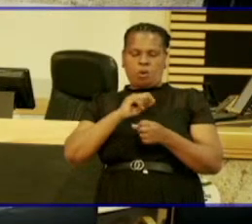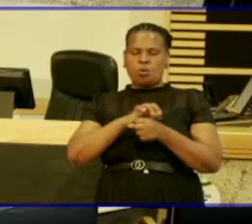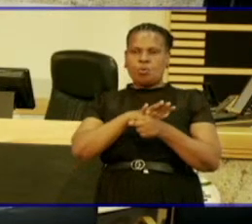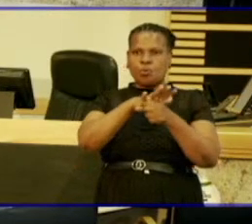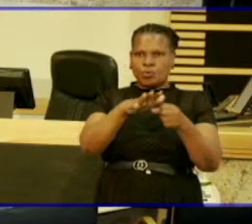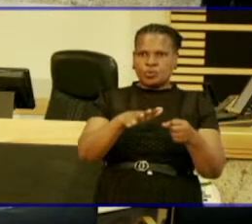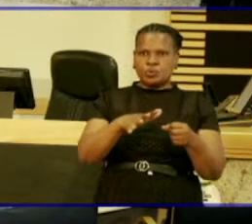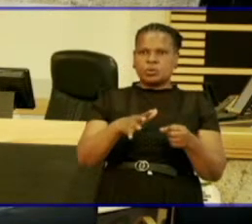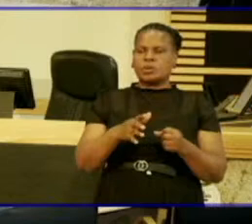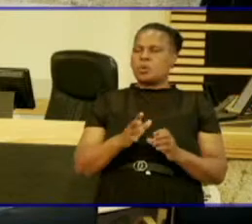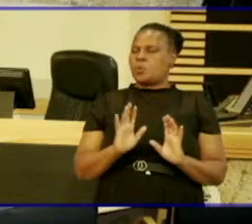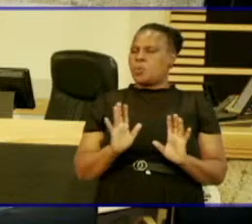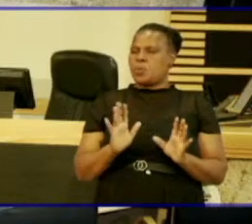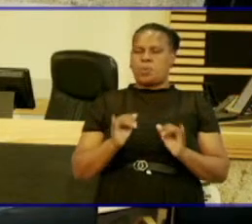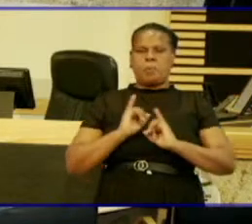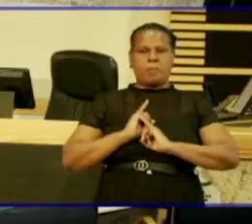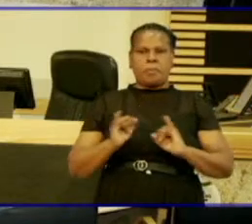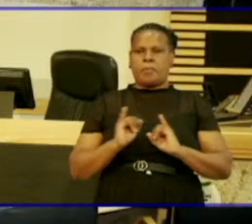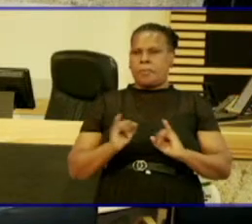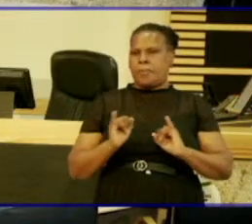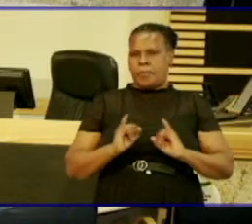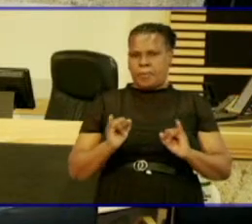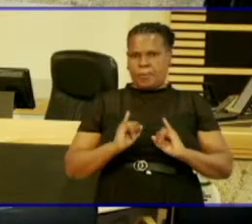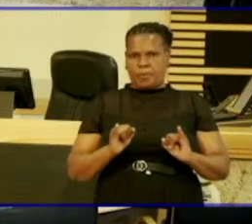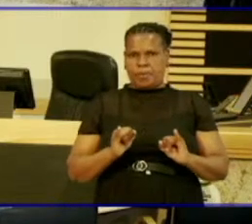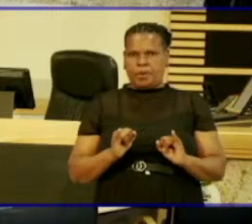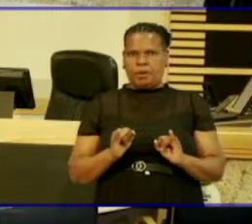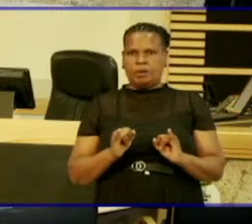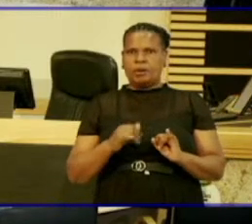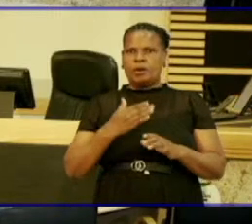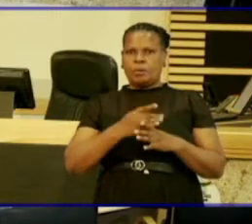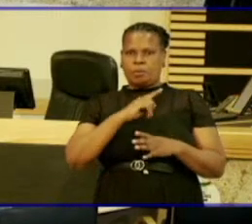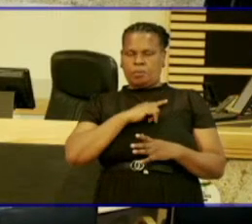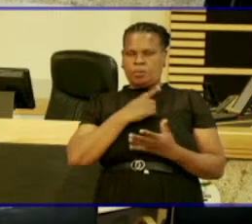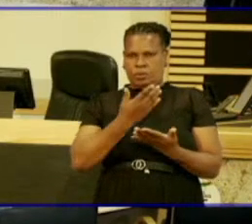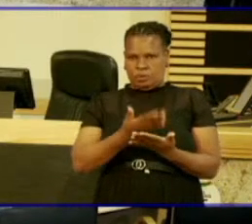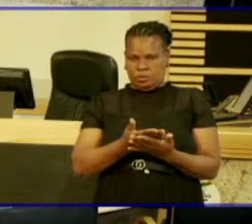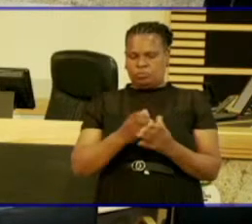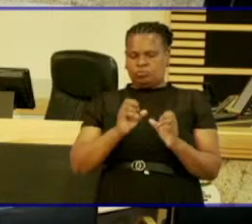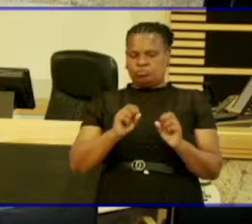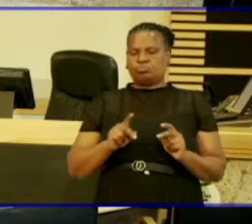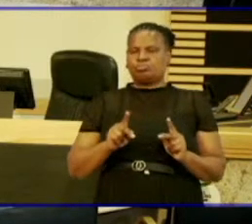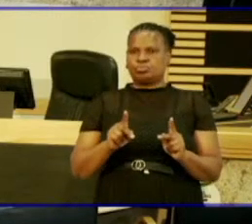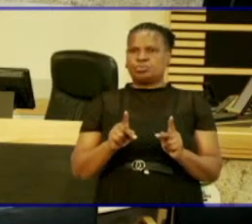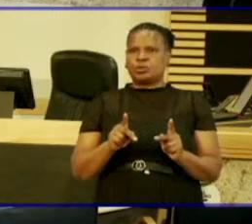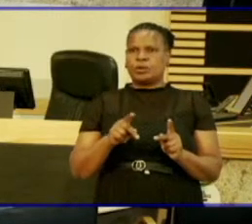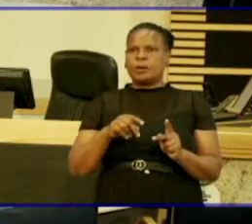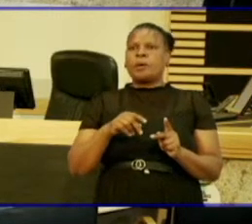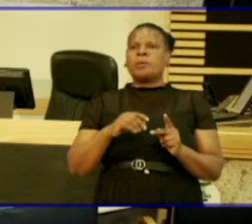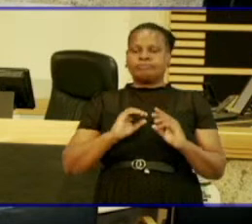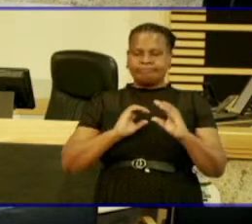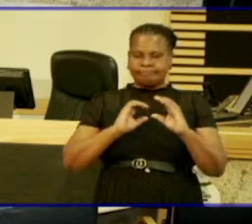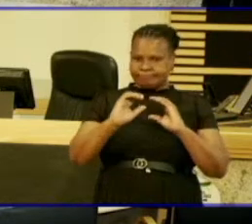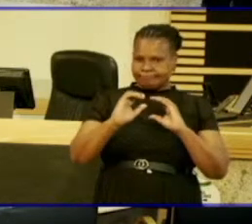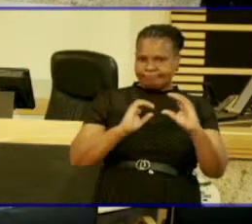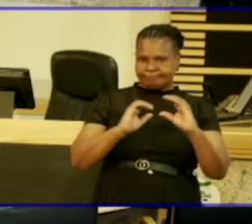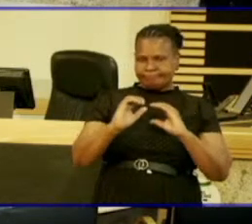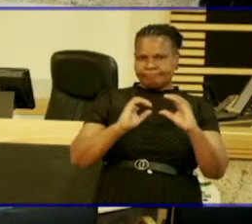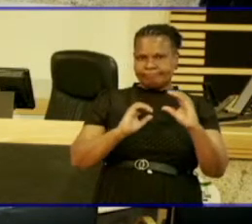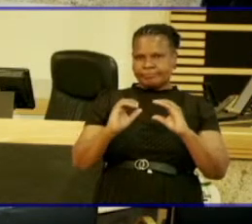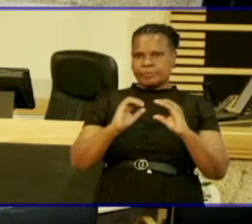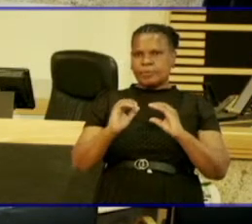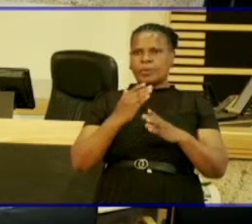a serious and a deadly pandemic, and for affording us the opportunity to communicate with the people